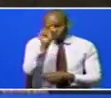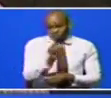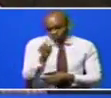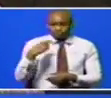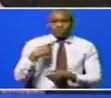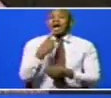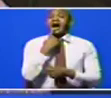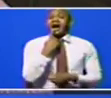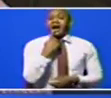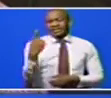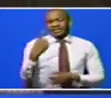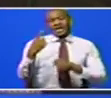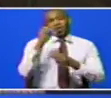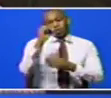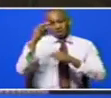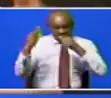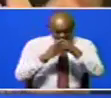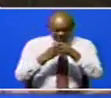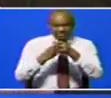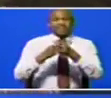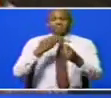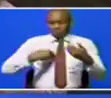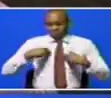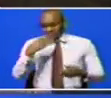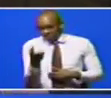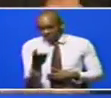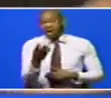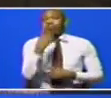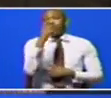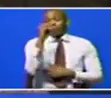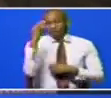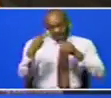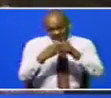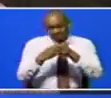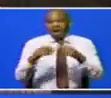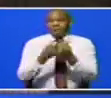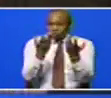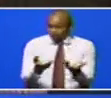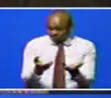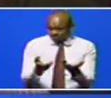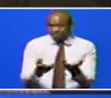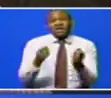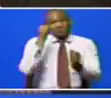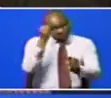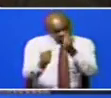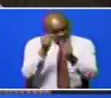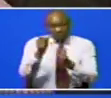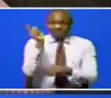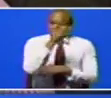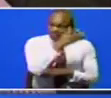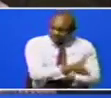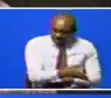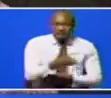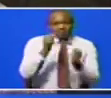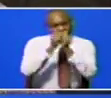to 108 injuries. Of that 108, the breakdown is there, clear. 55 in Nairobi,